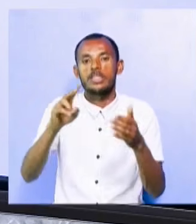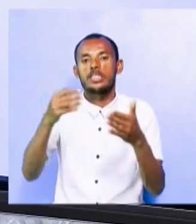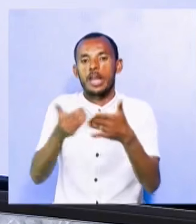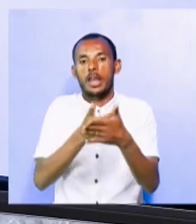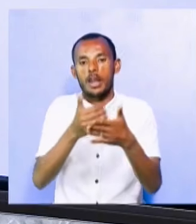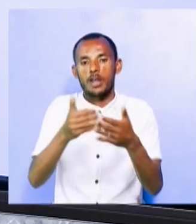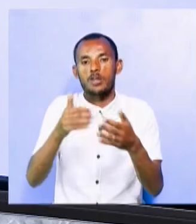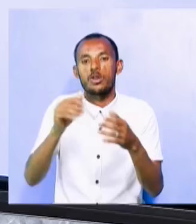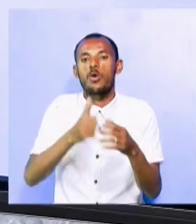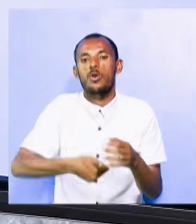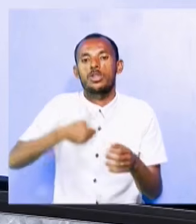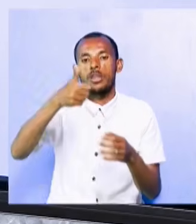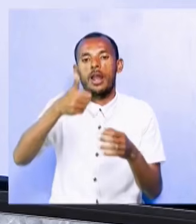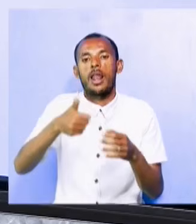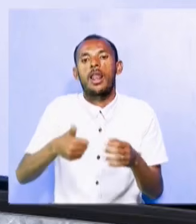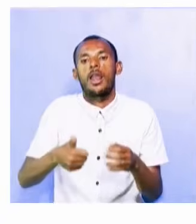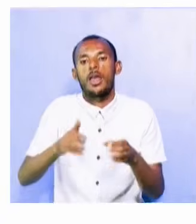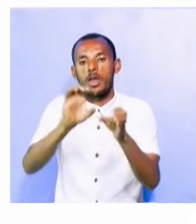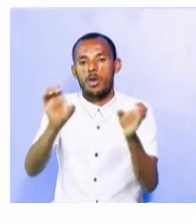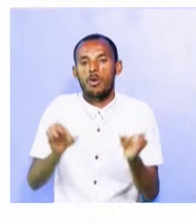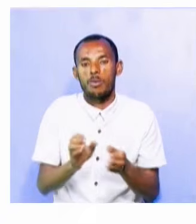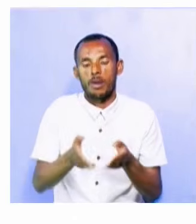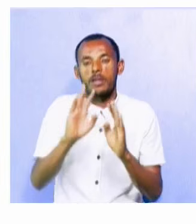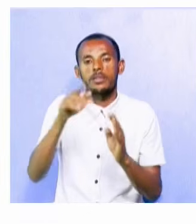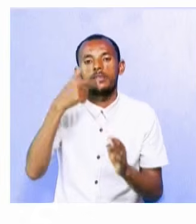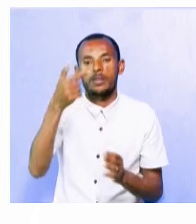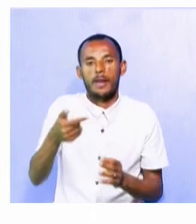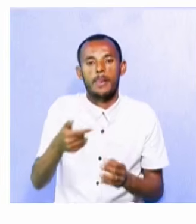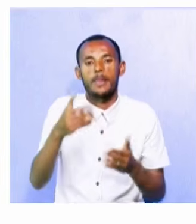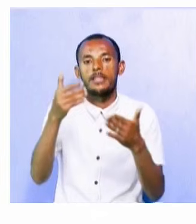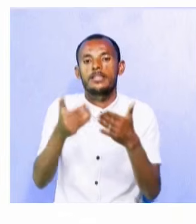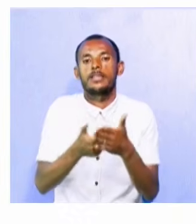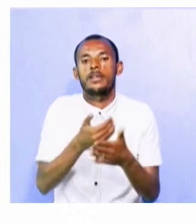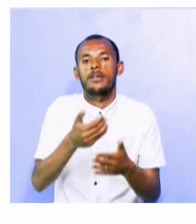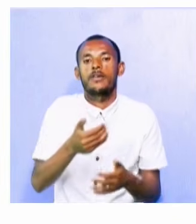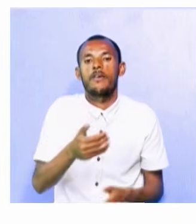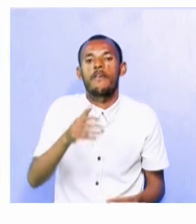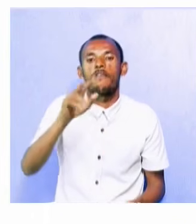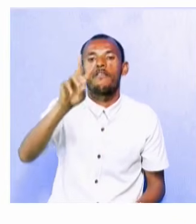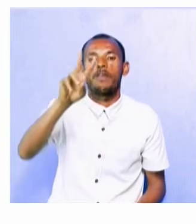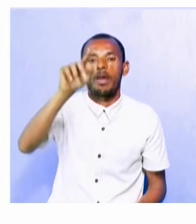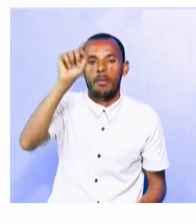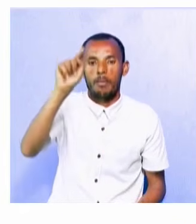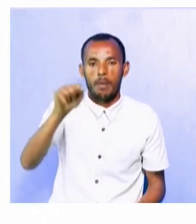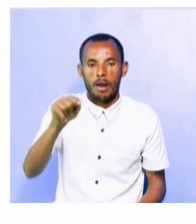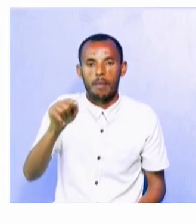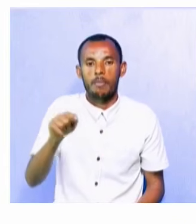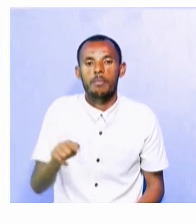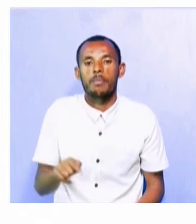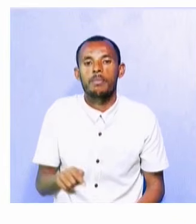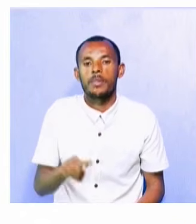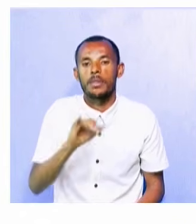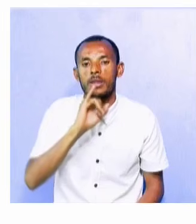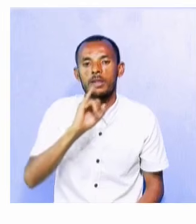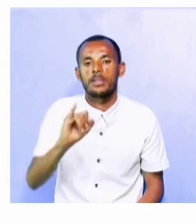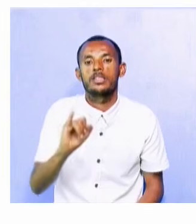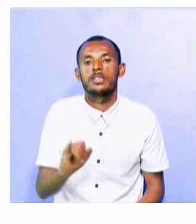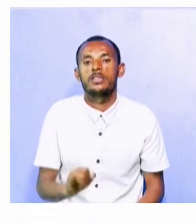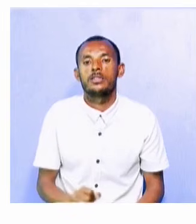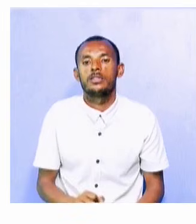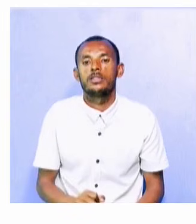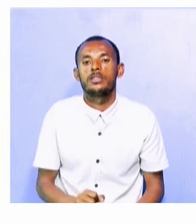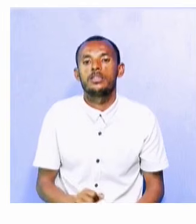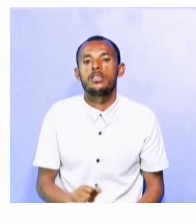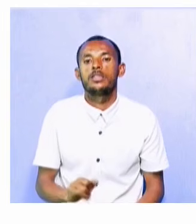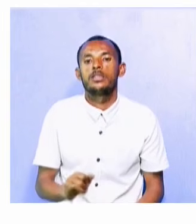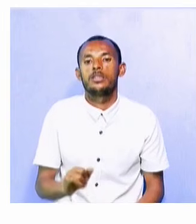original cube. Say, let's say V prime be the